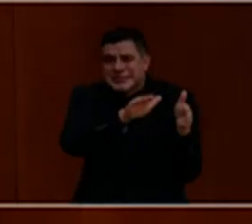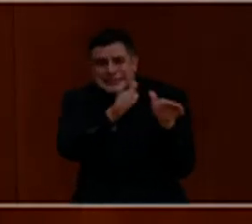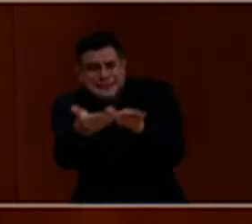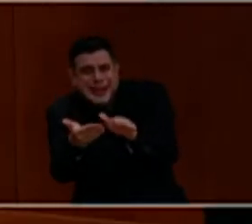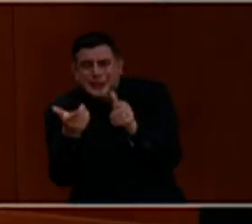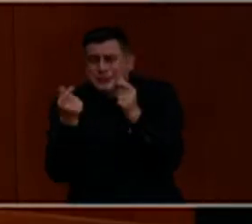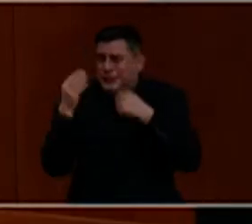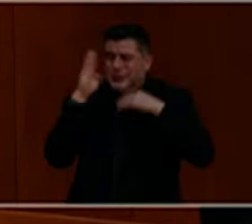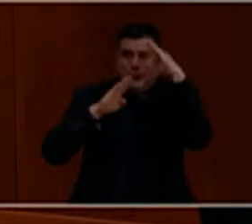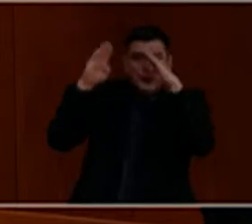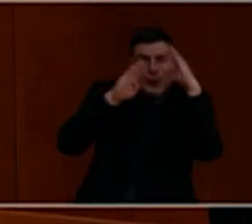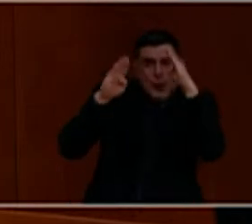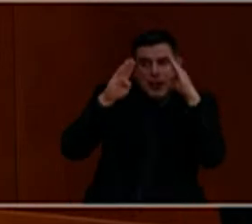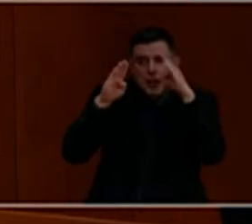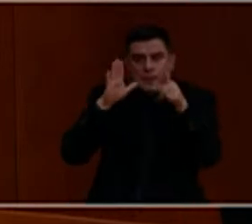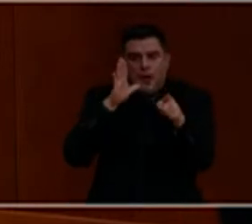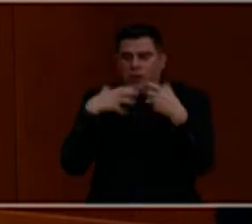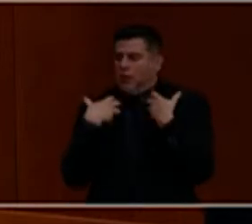Well,